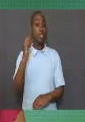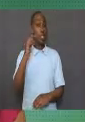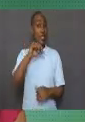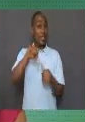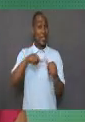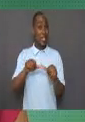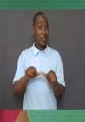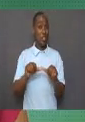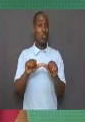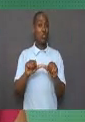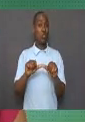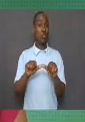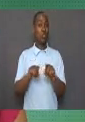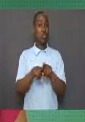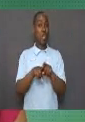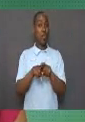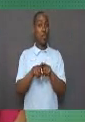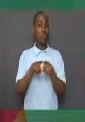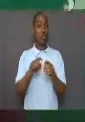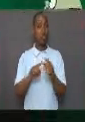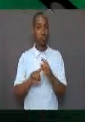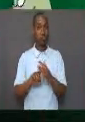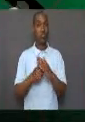with. You may begin.